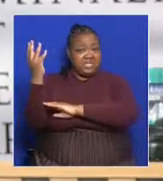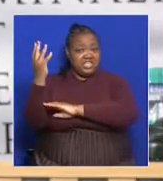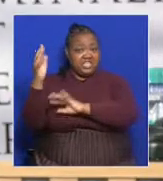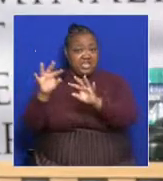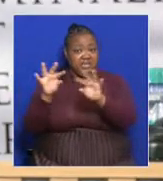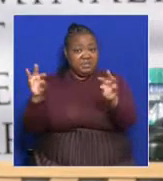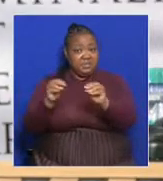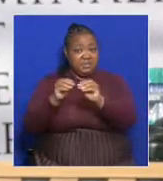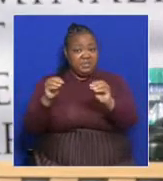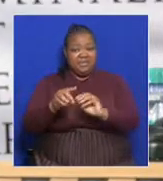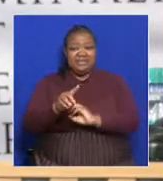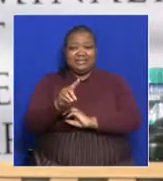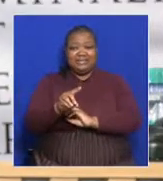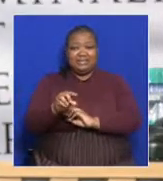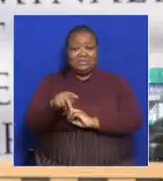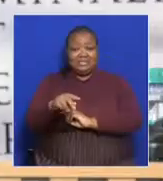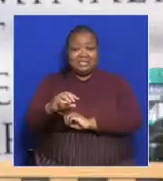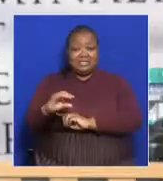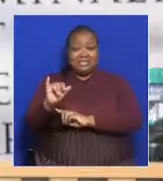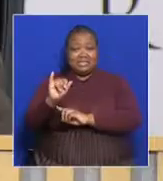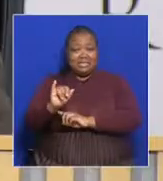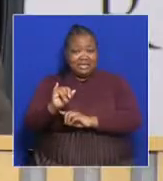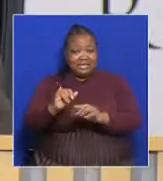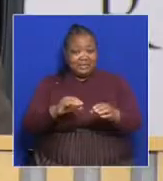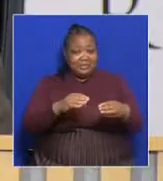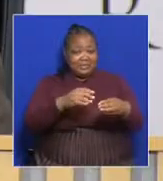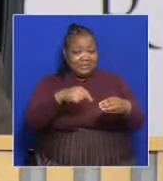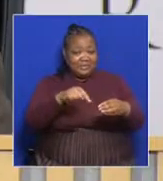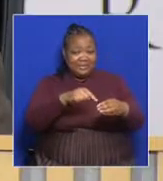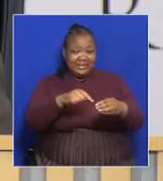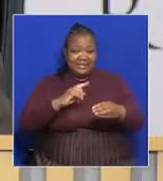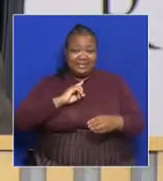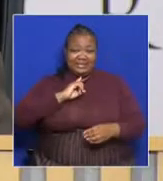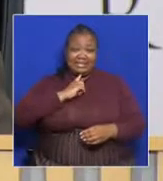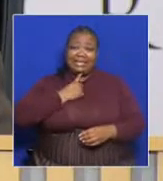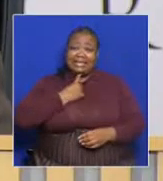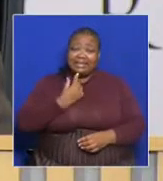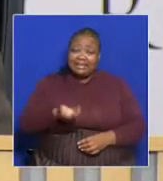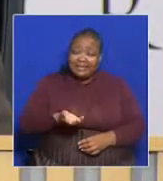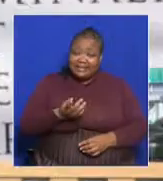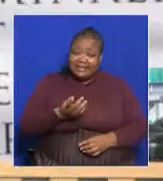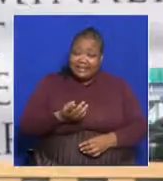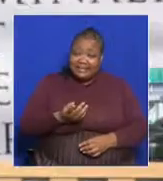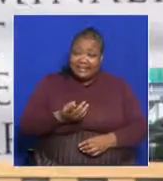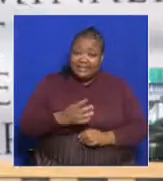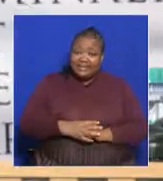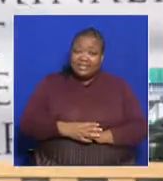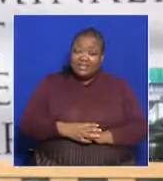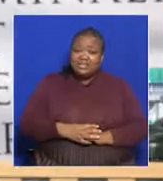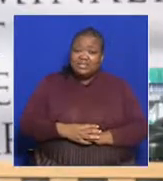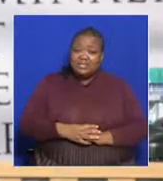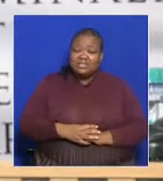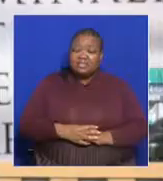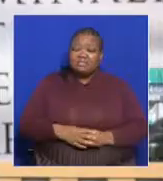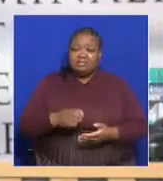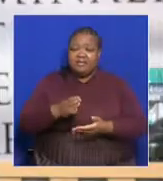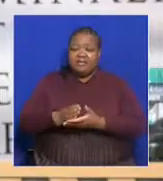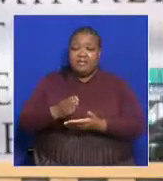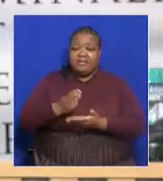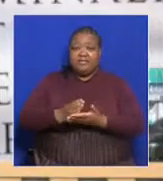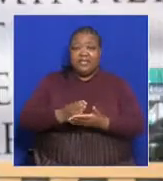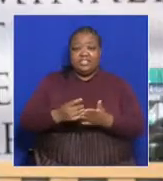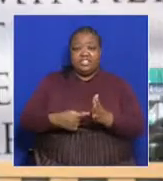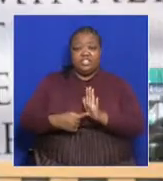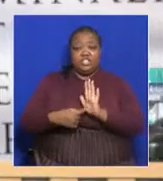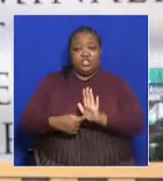DPCI is misleading. I'm saying that. And on what do you base it? Please give us the facts to show that this is misleading and you have the